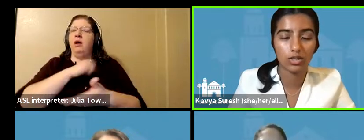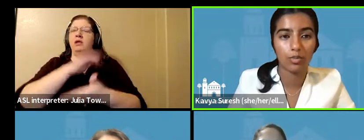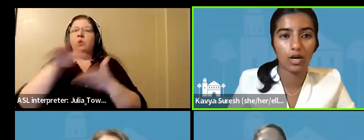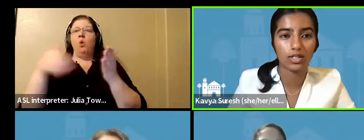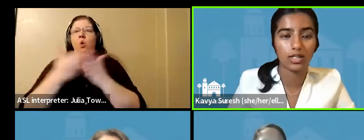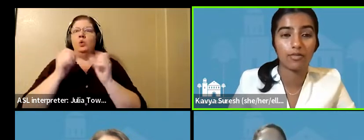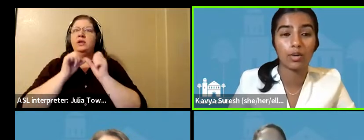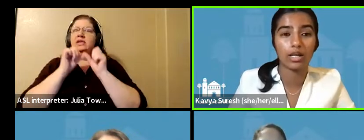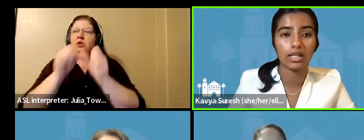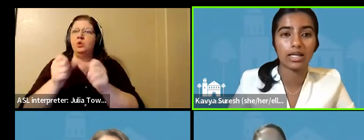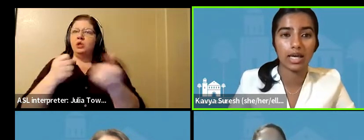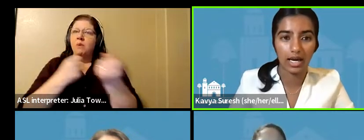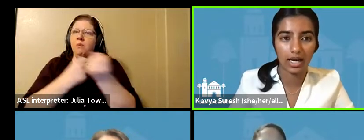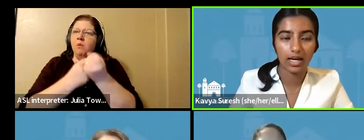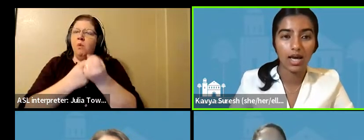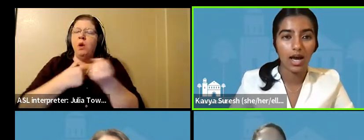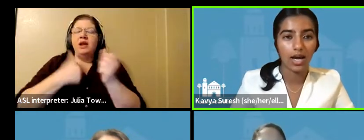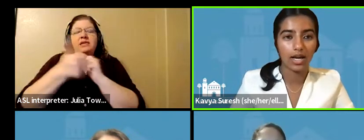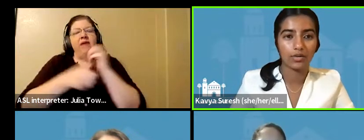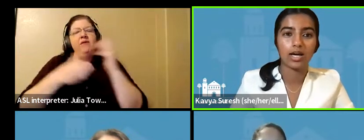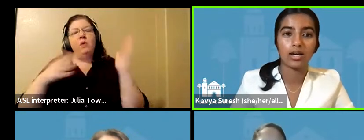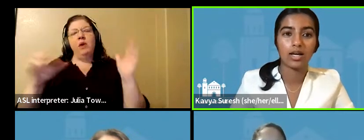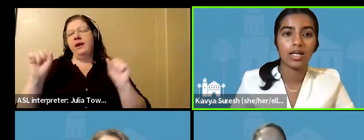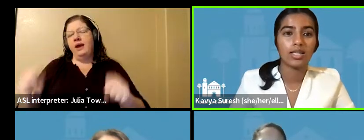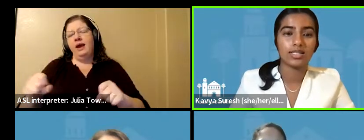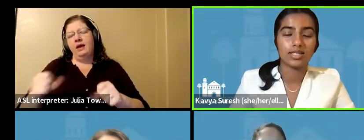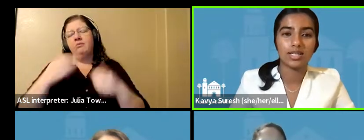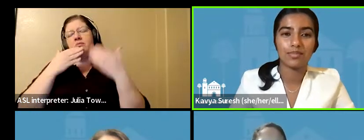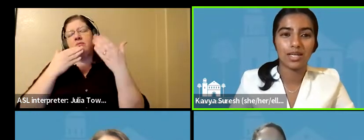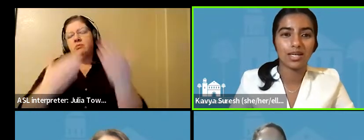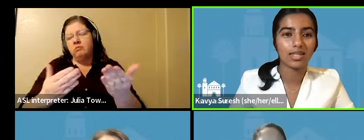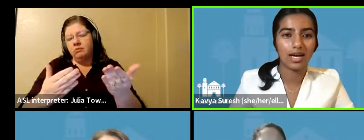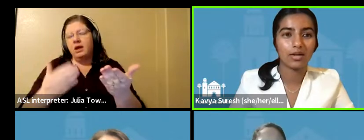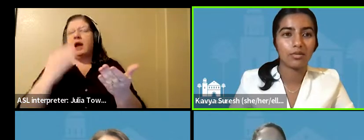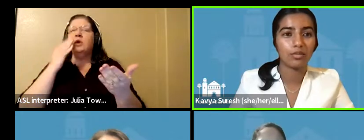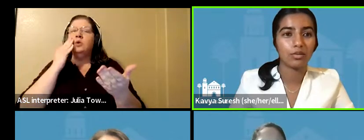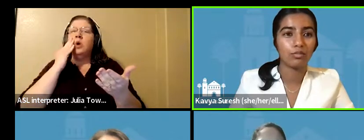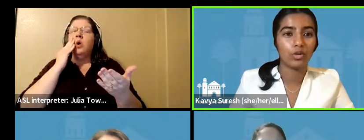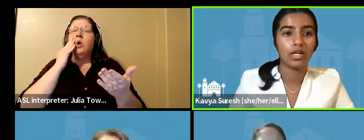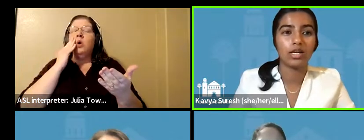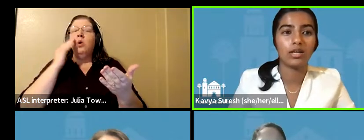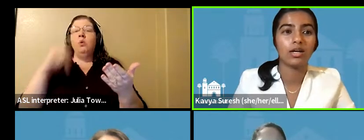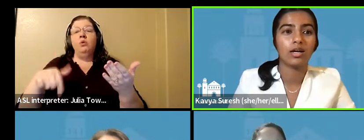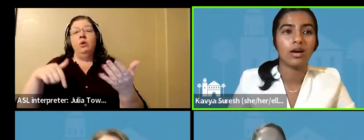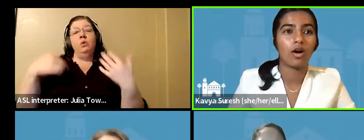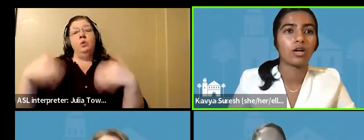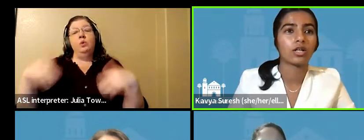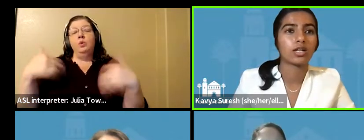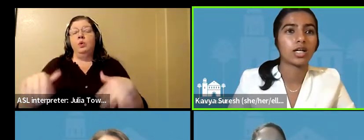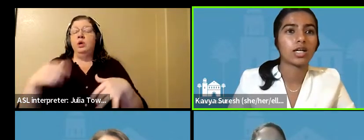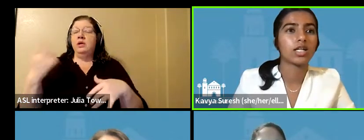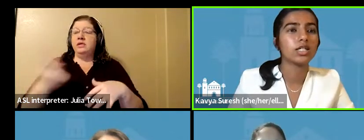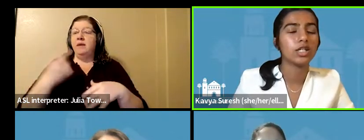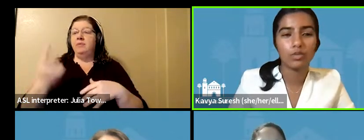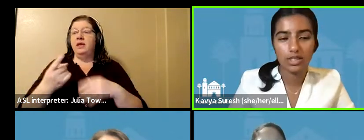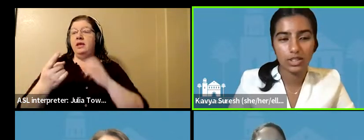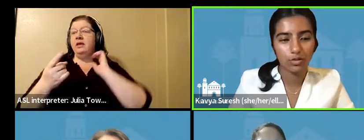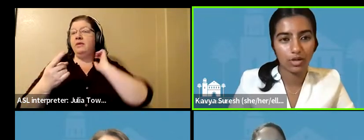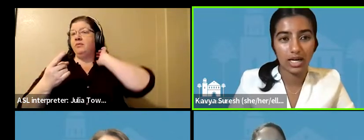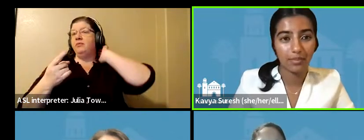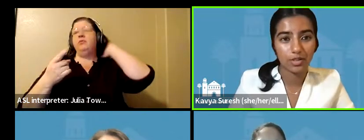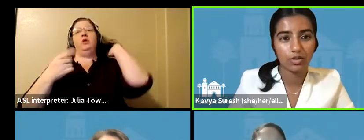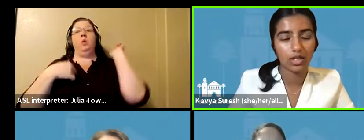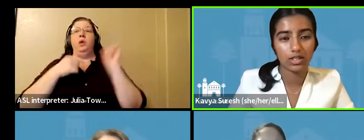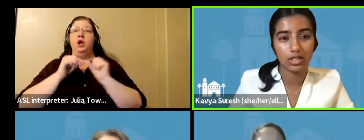continue to support us in every way that they can. I know that this is something that we are continuing